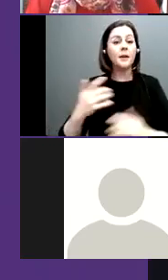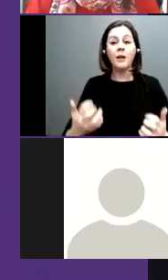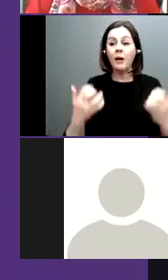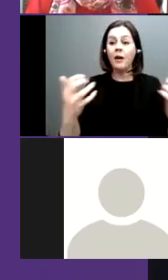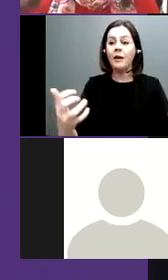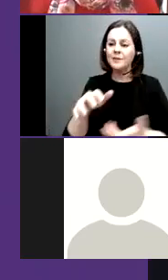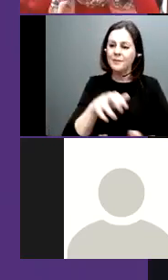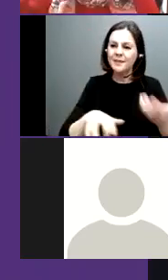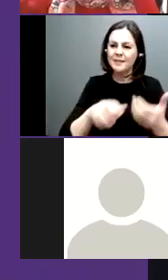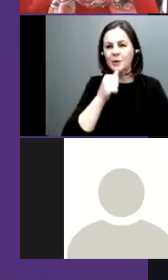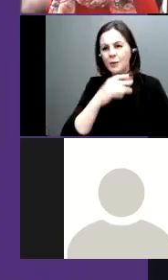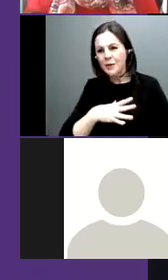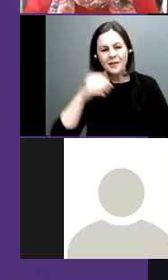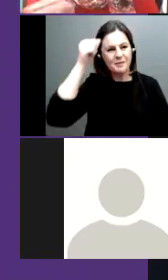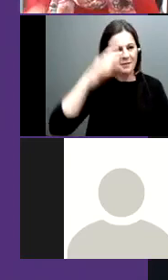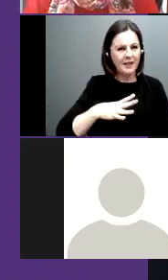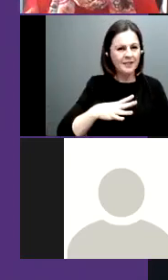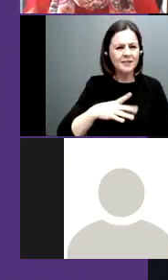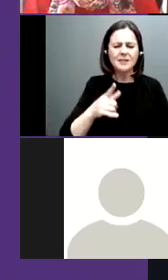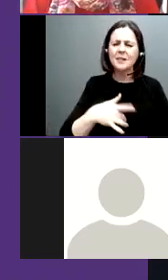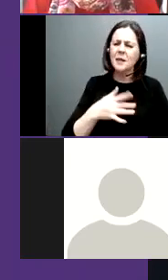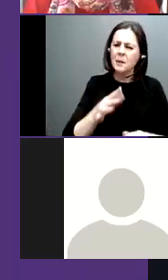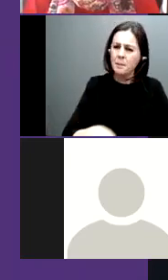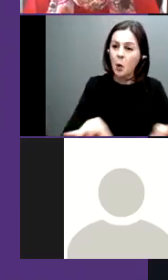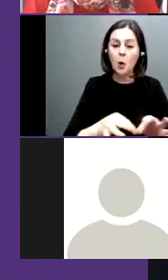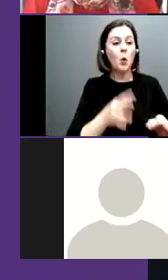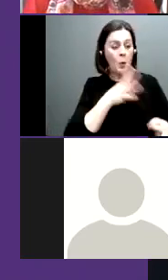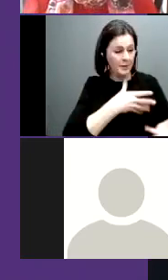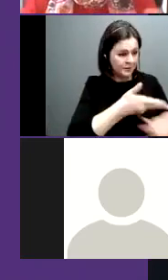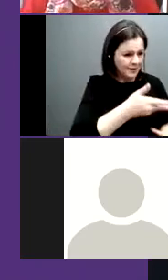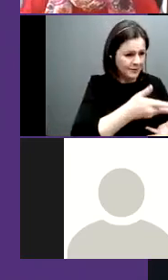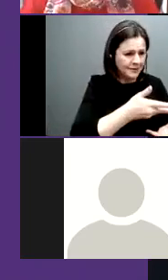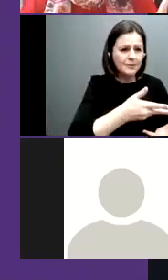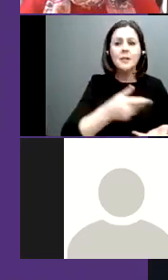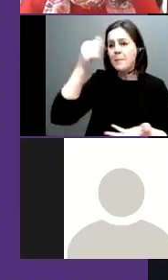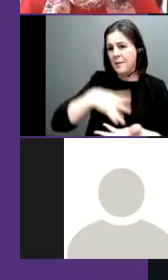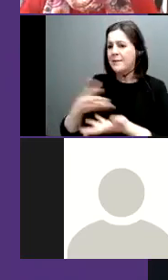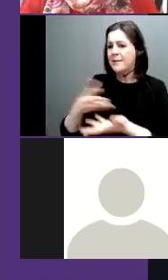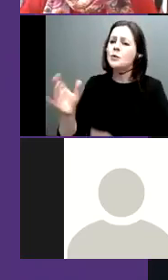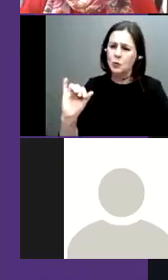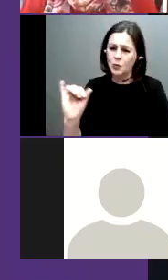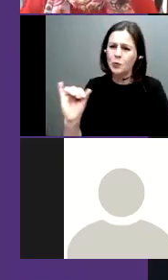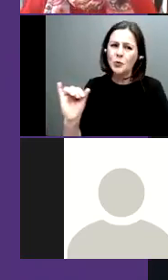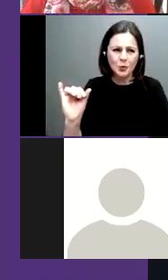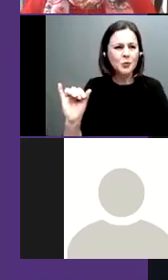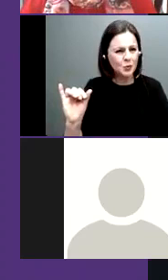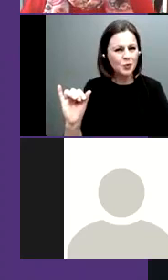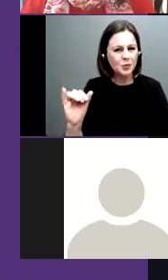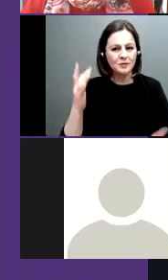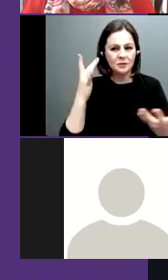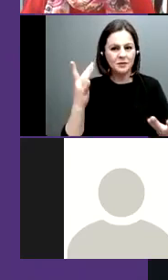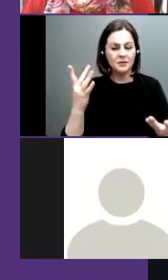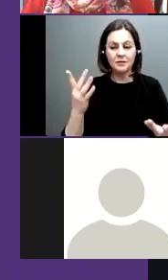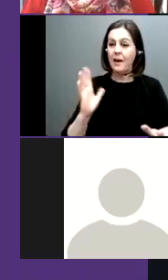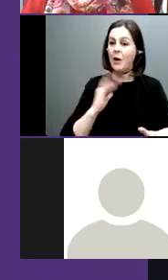really important, that we speak to men as well as to women, because they're the other half of what makes up